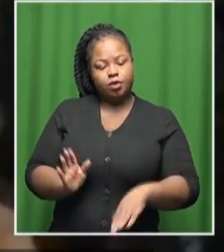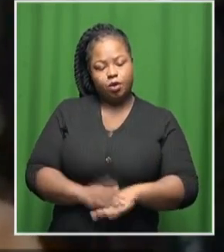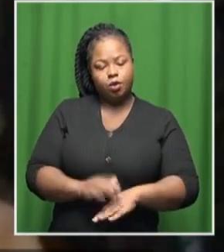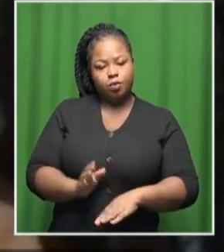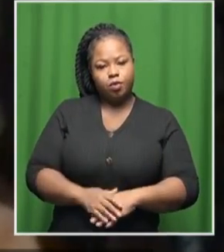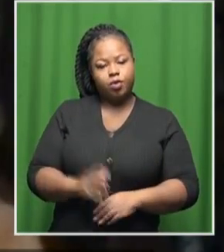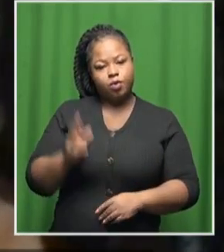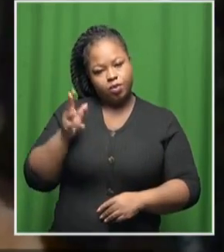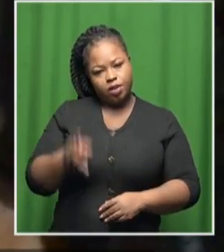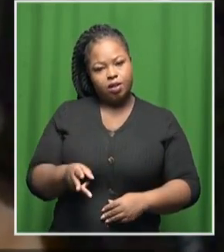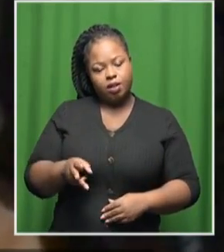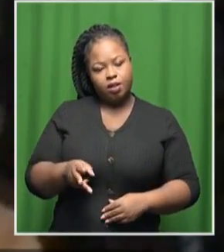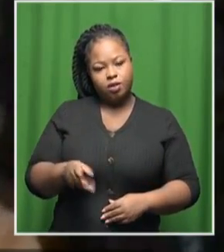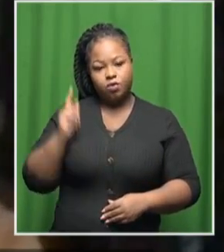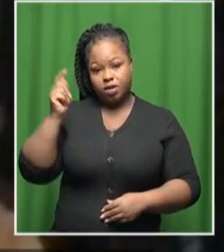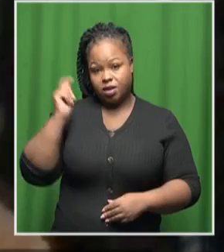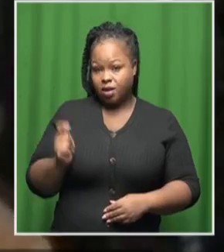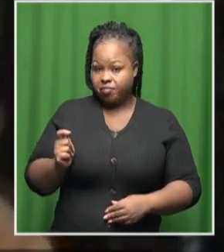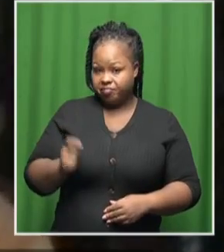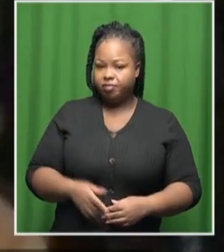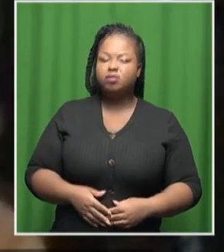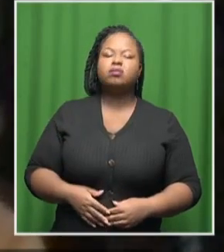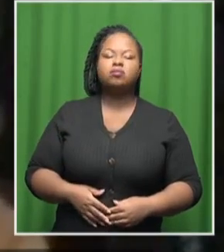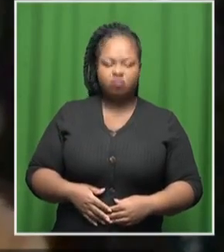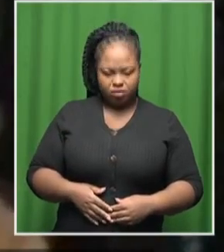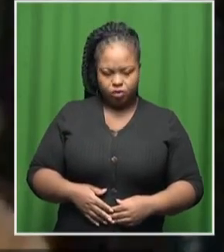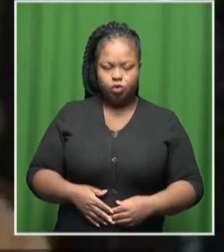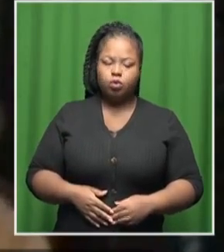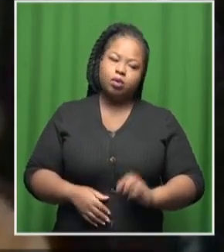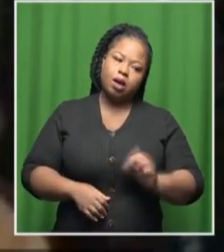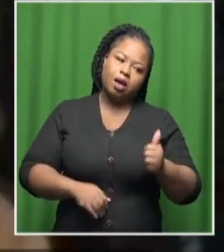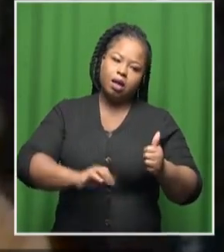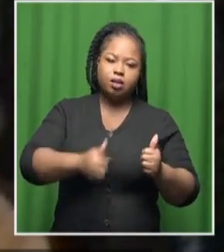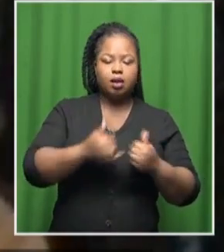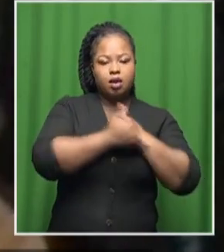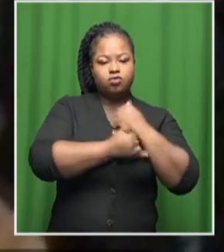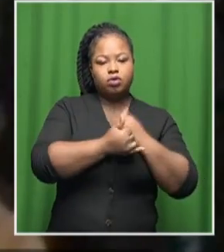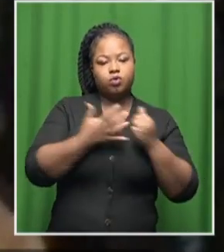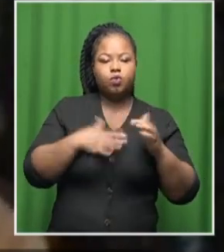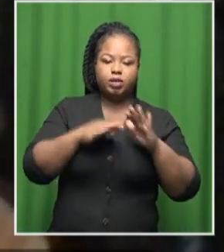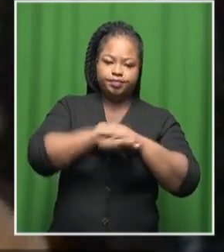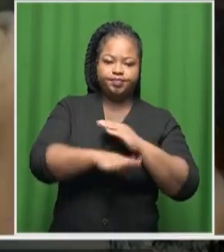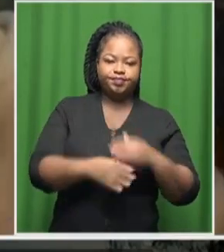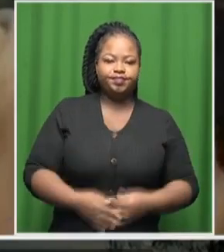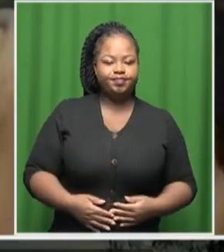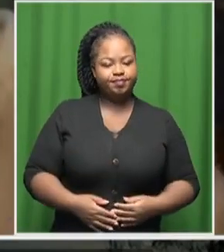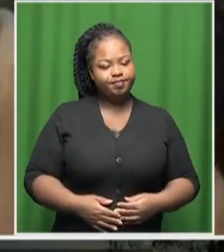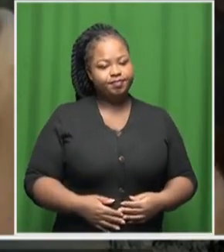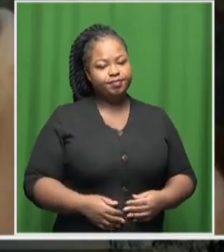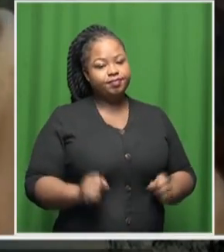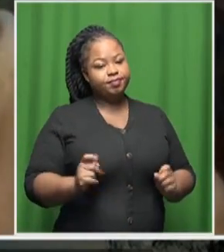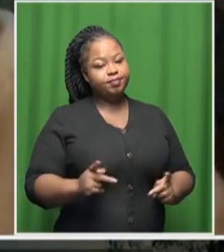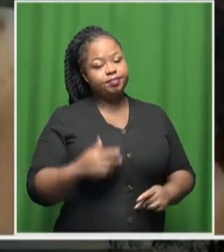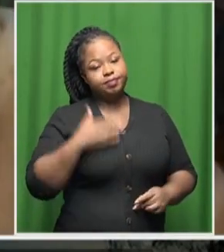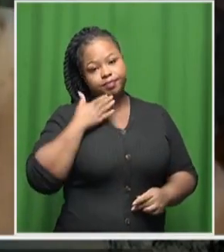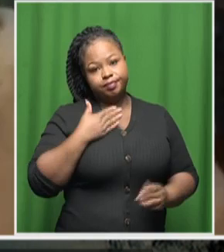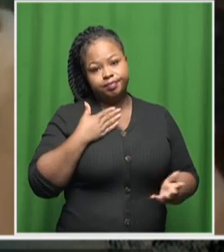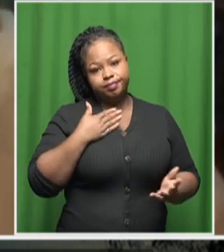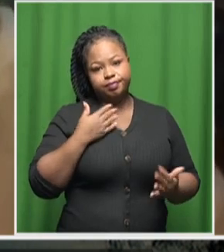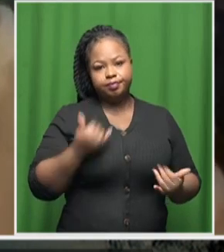Kenya. So we are looking to expand to other countries as well. All right, thank you for that. In terms